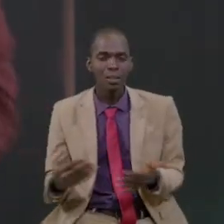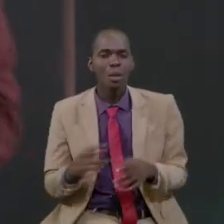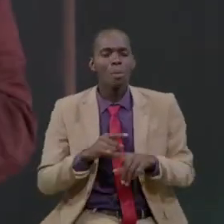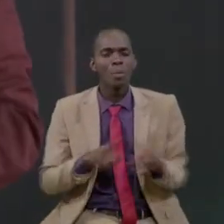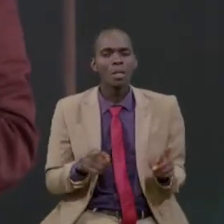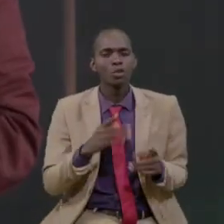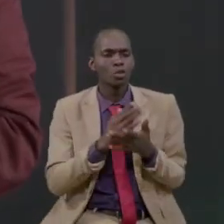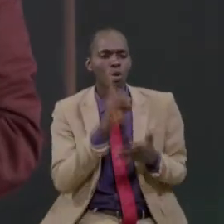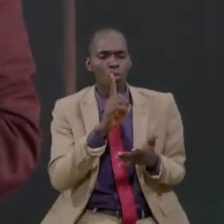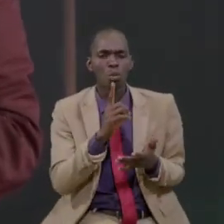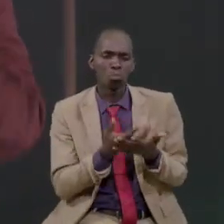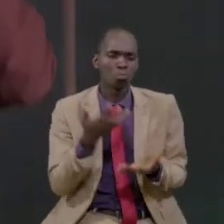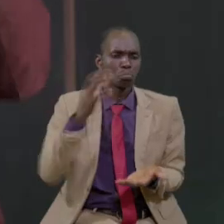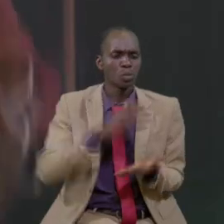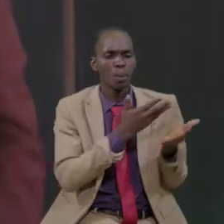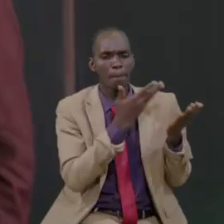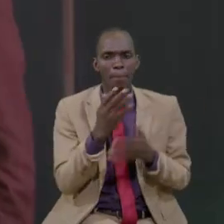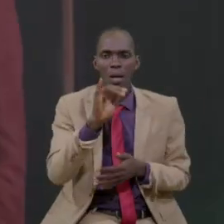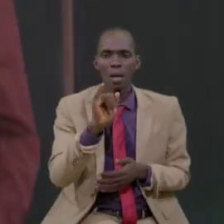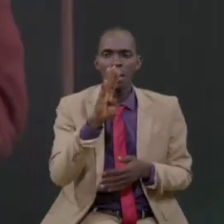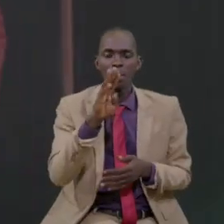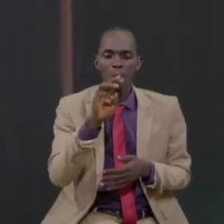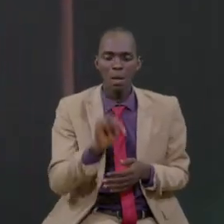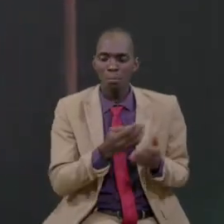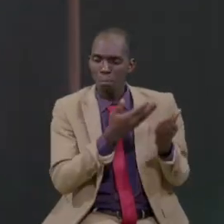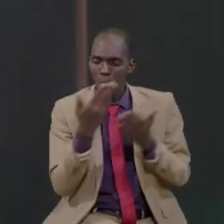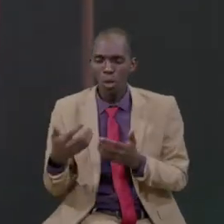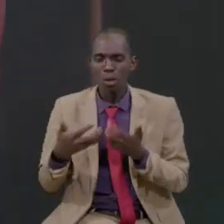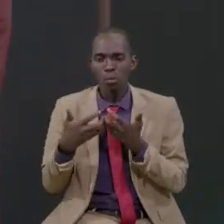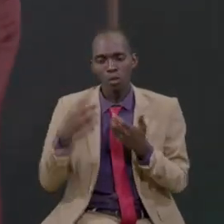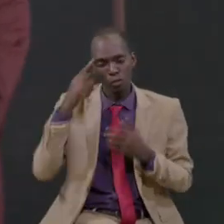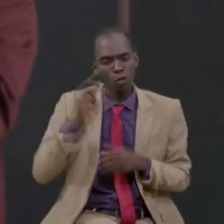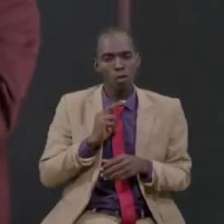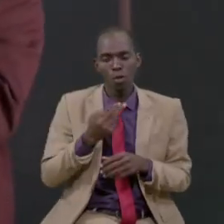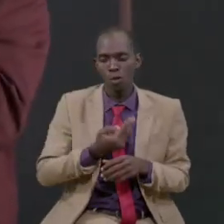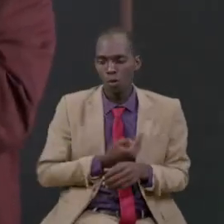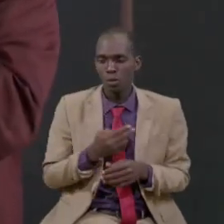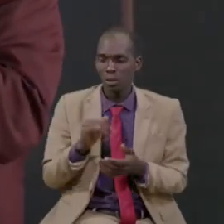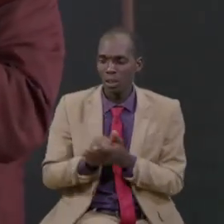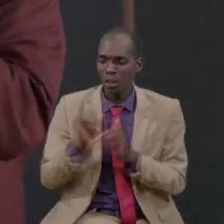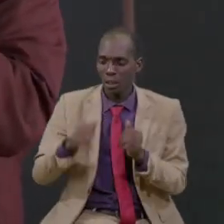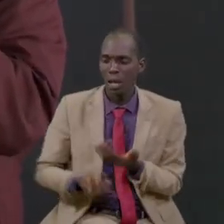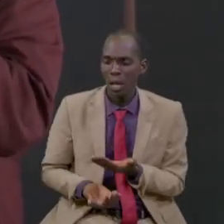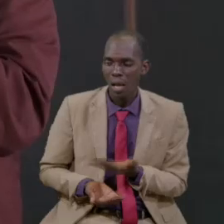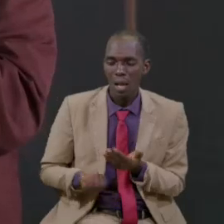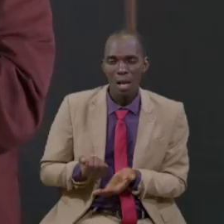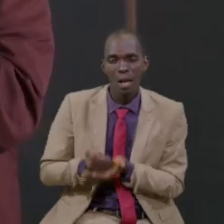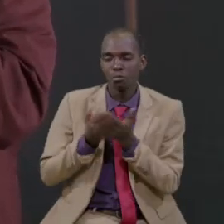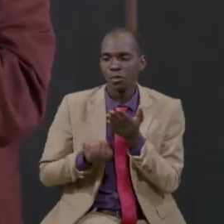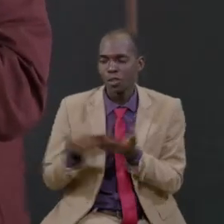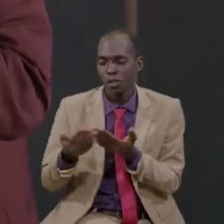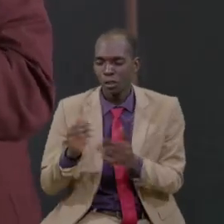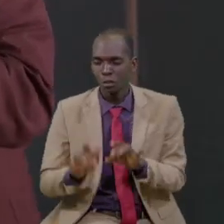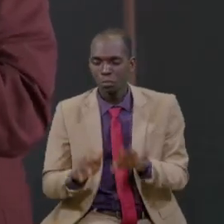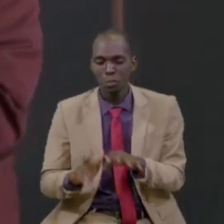us, anything we wanted to do. And the man assured me that whatever you want, he has the money, he